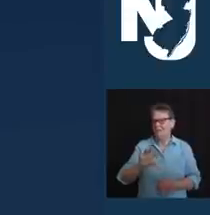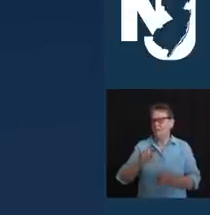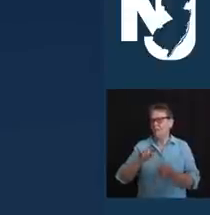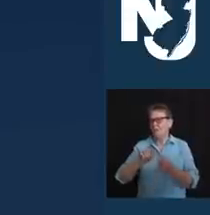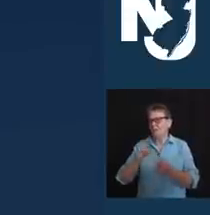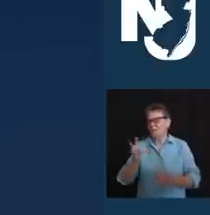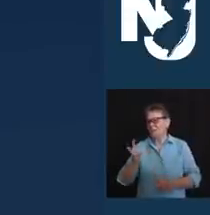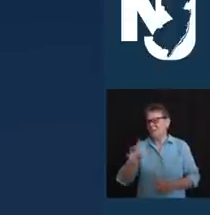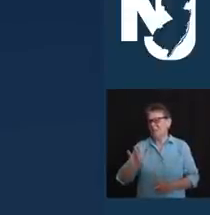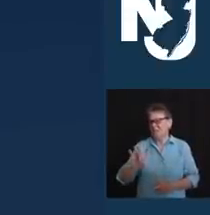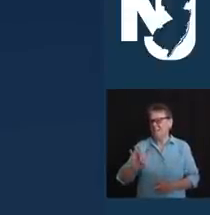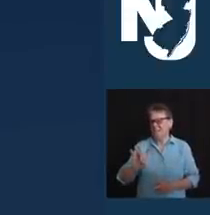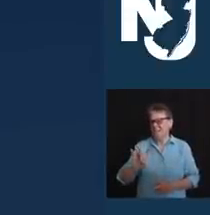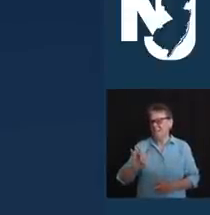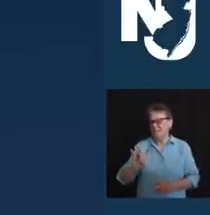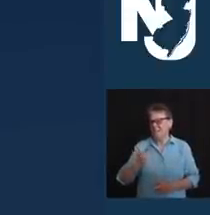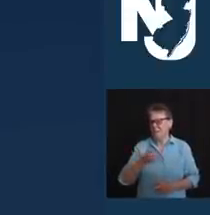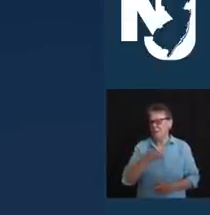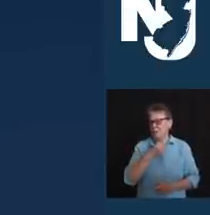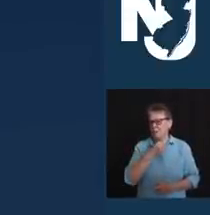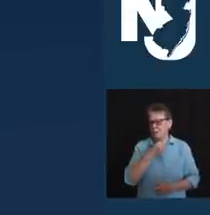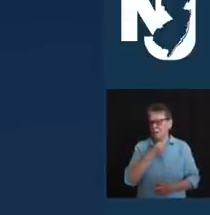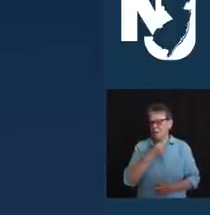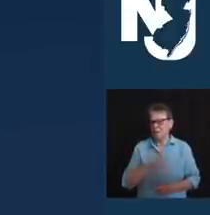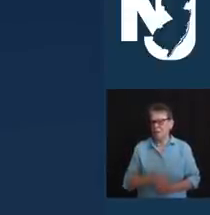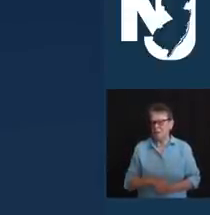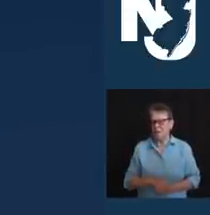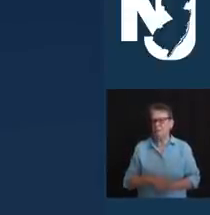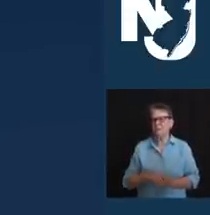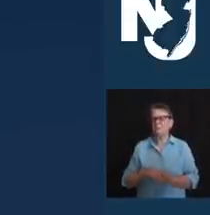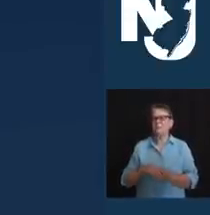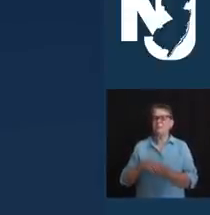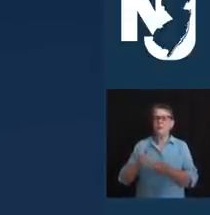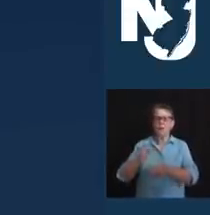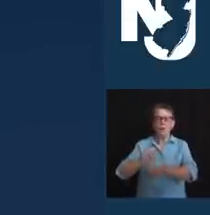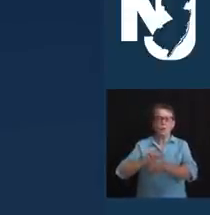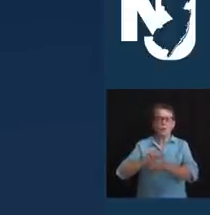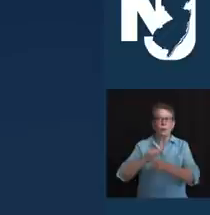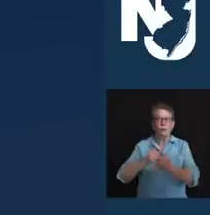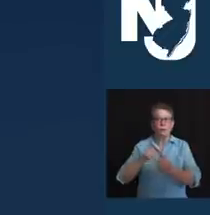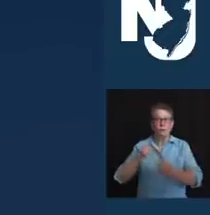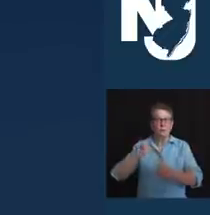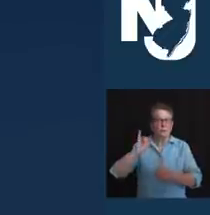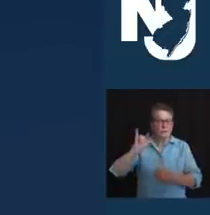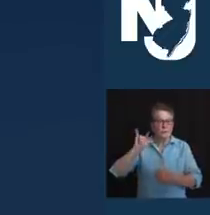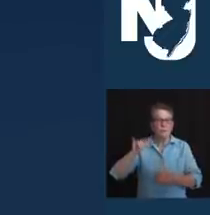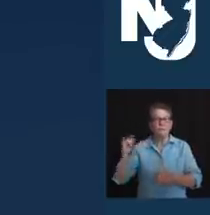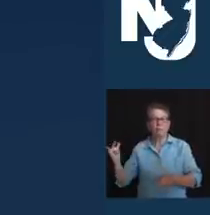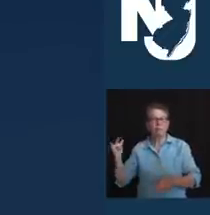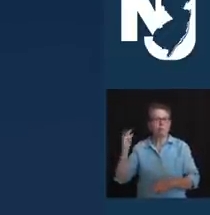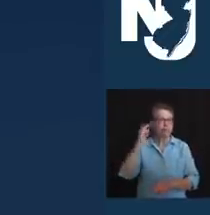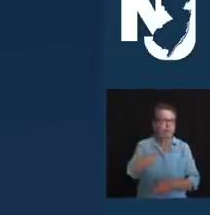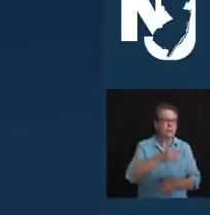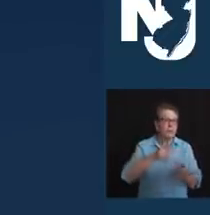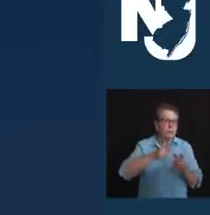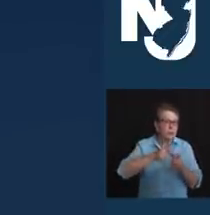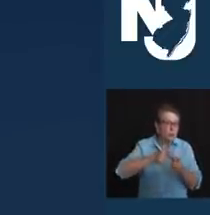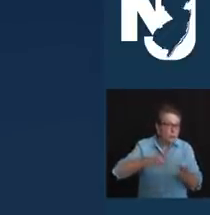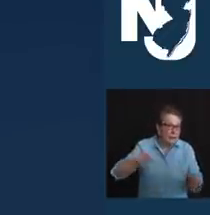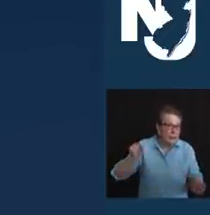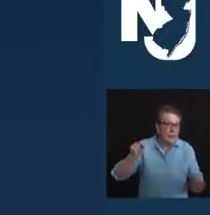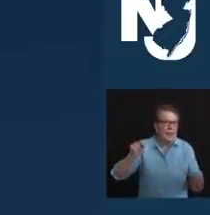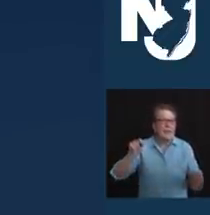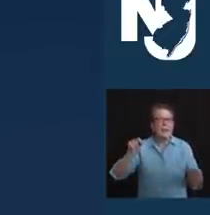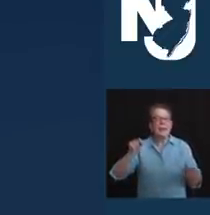at a Marine Air Station in Japan and rising to the rank of captain. He moved to Morristown